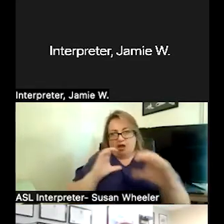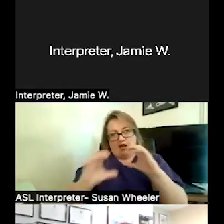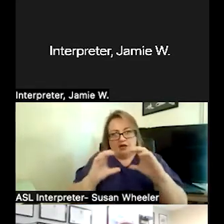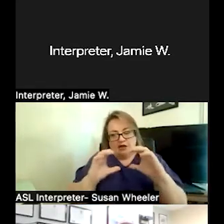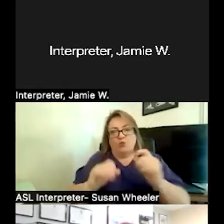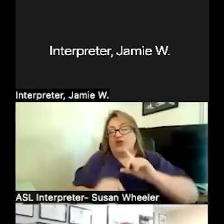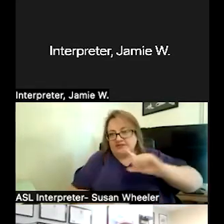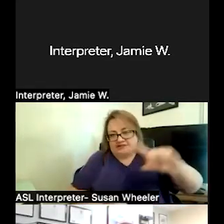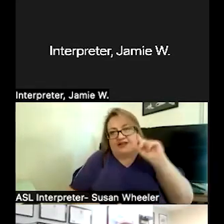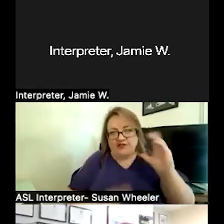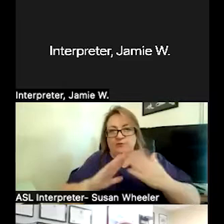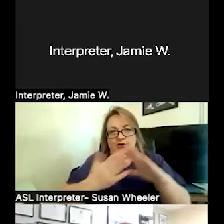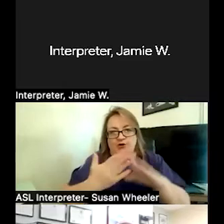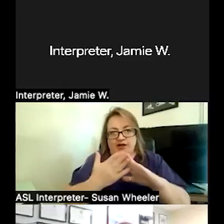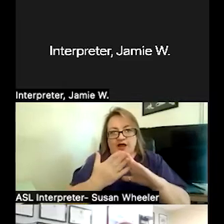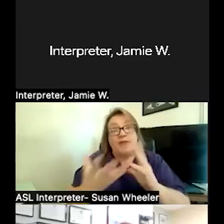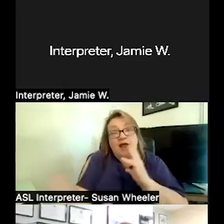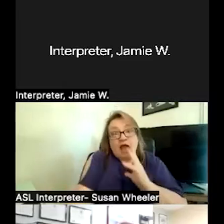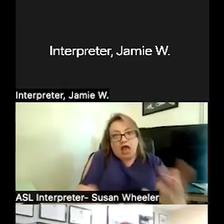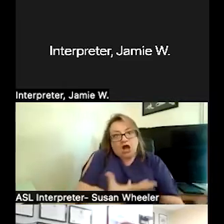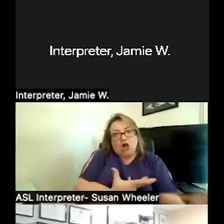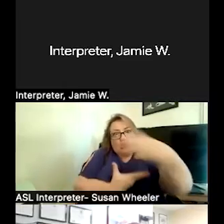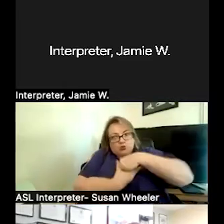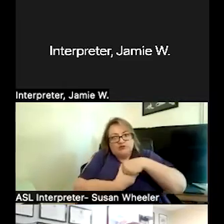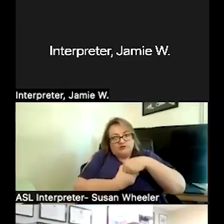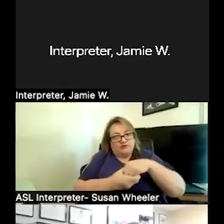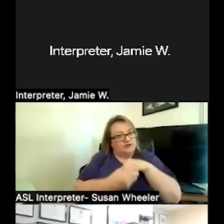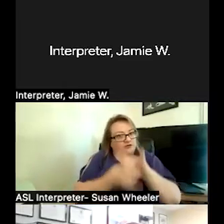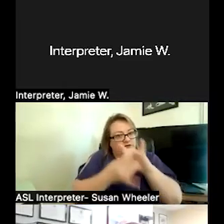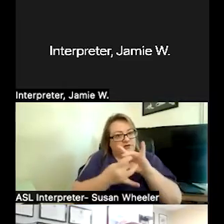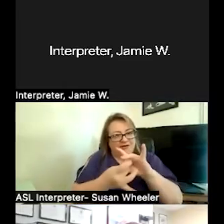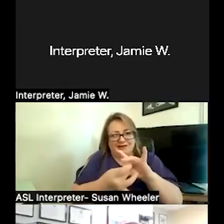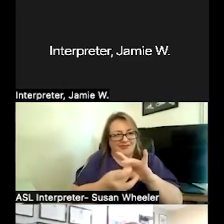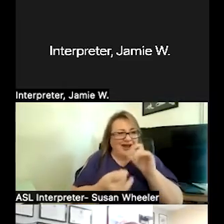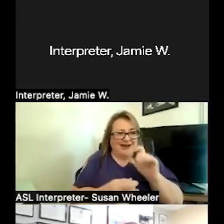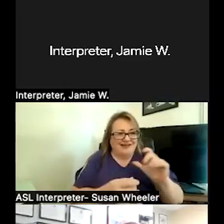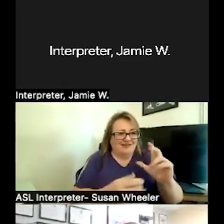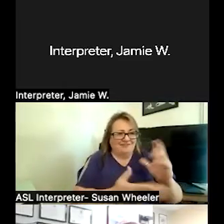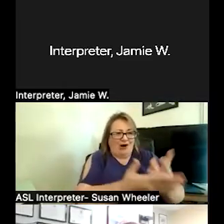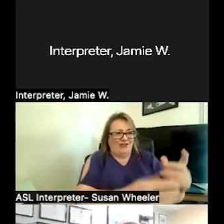deaf community and being inclusive in them, that they aren't part of some of the regular